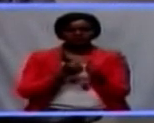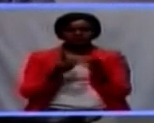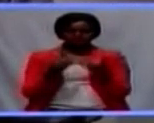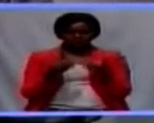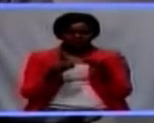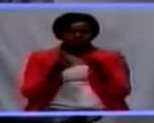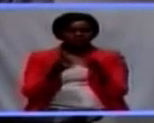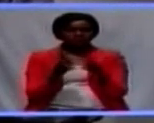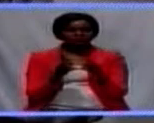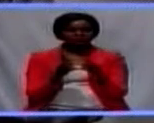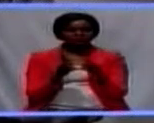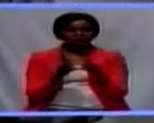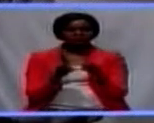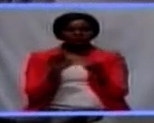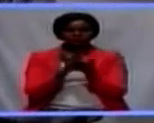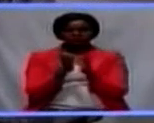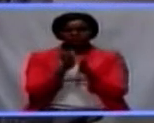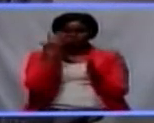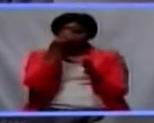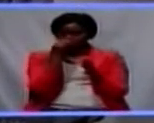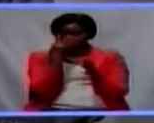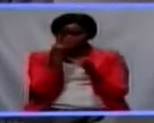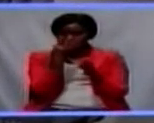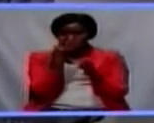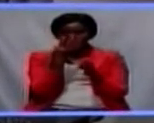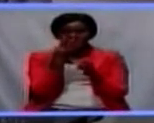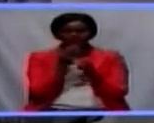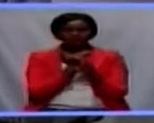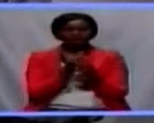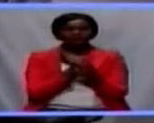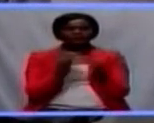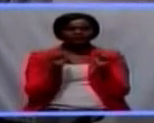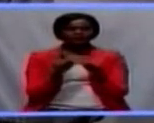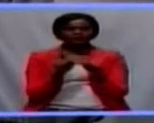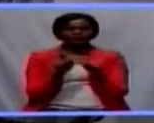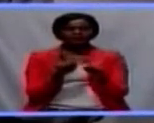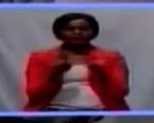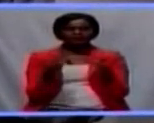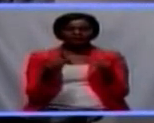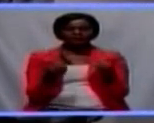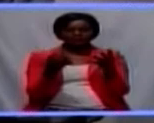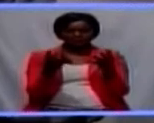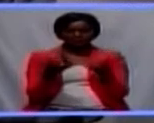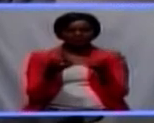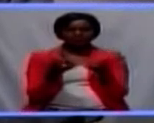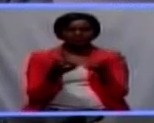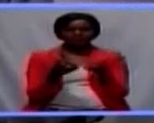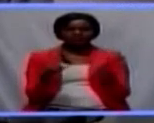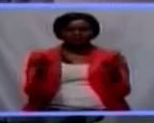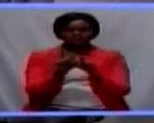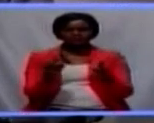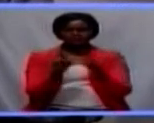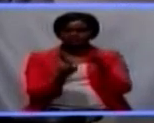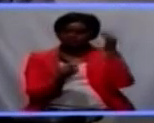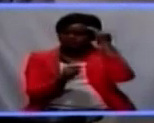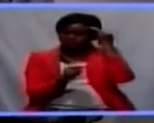going, you know, it's looking pretty good. We might, but we want to be conservative and realistic.